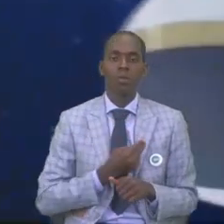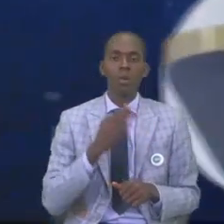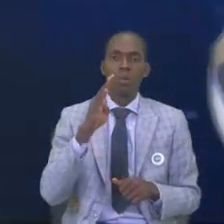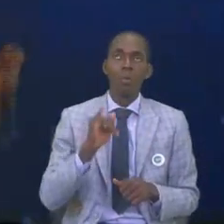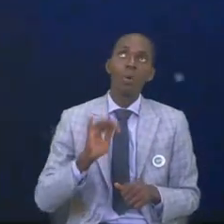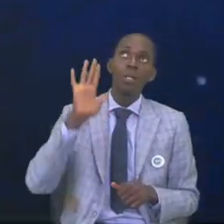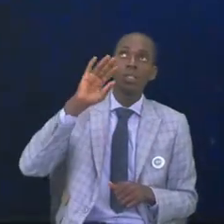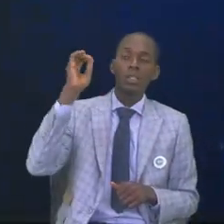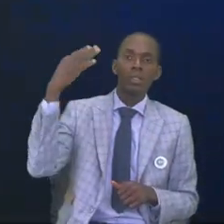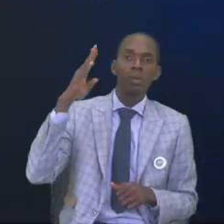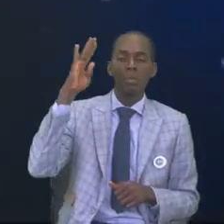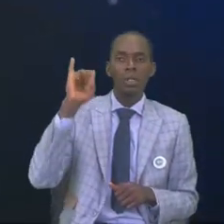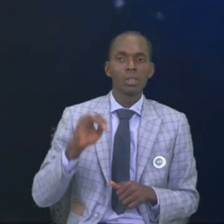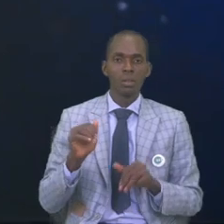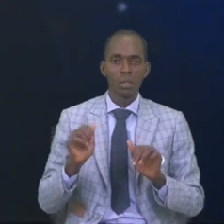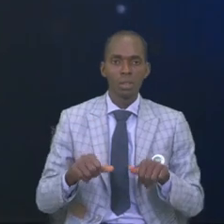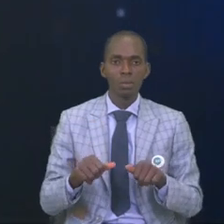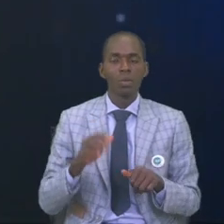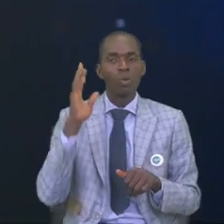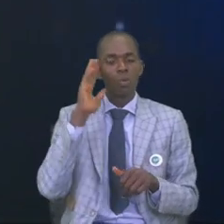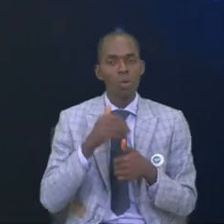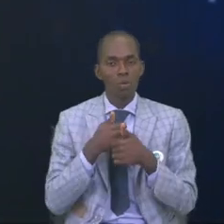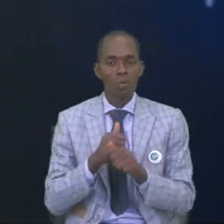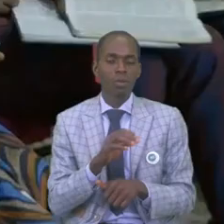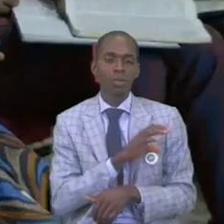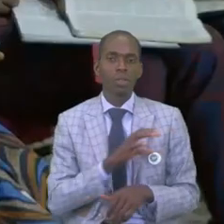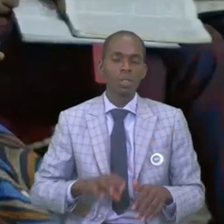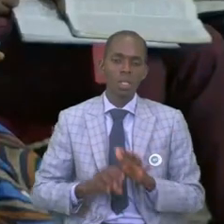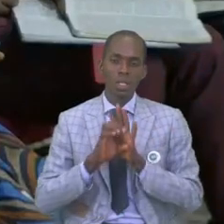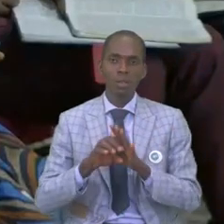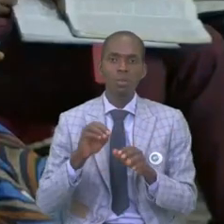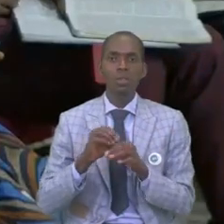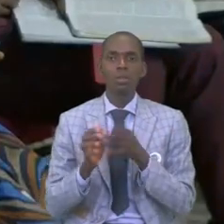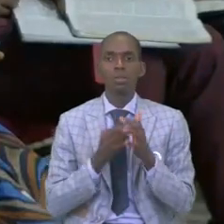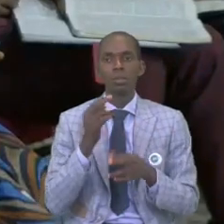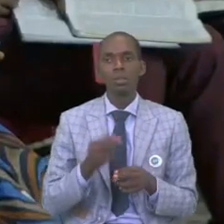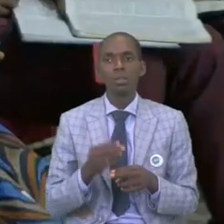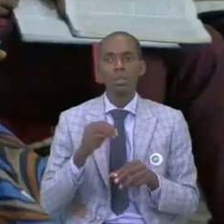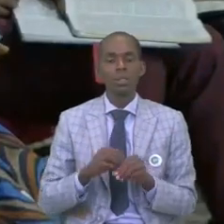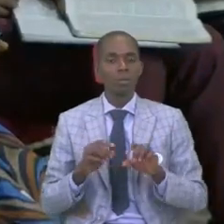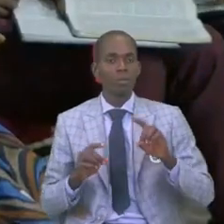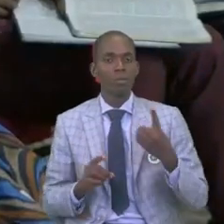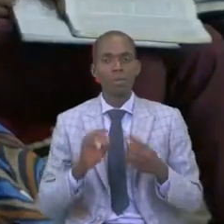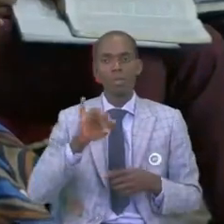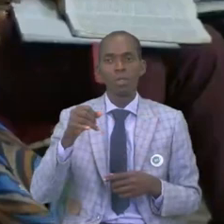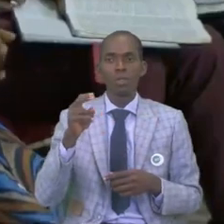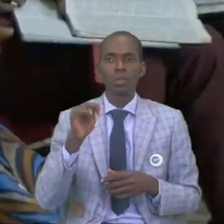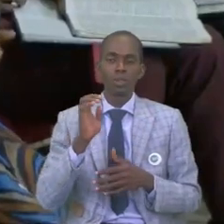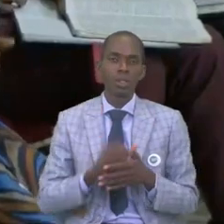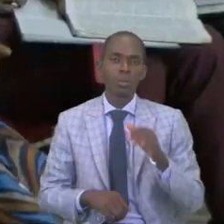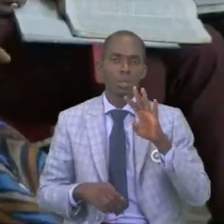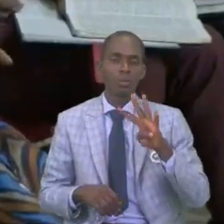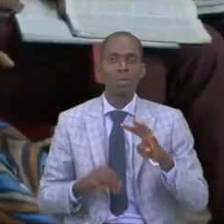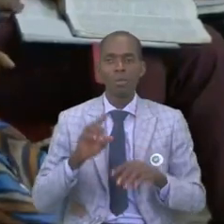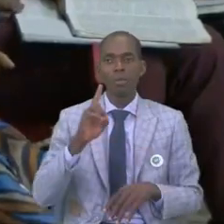his enablement, will follow the example of Christ in Jesus' name. It tells us in 1 John chapter 4, and I'm reading